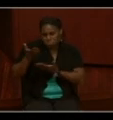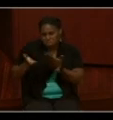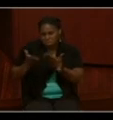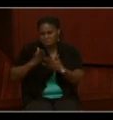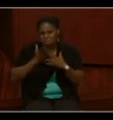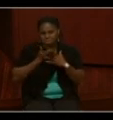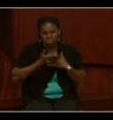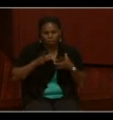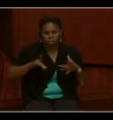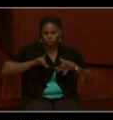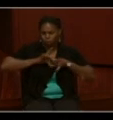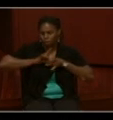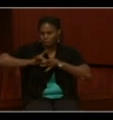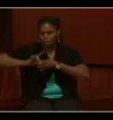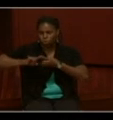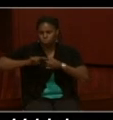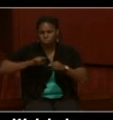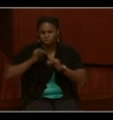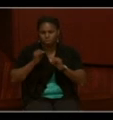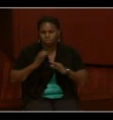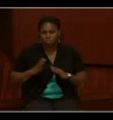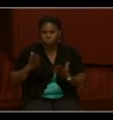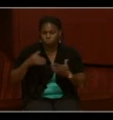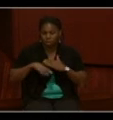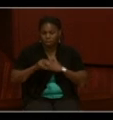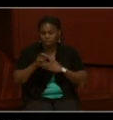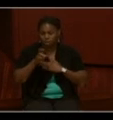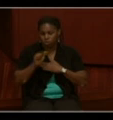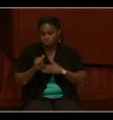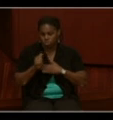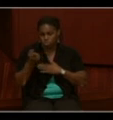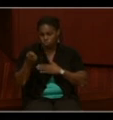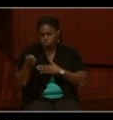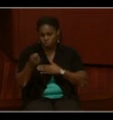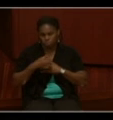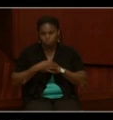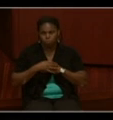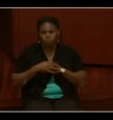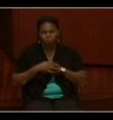that relates to these individuals in National Archives holdings.